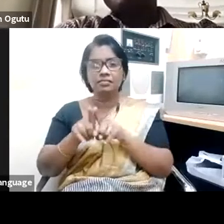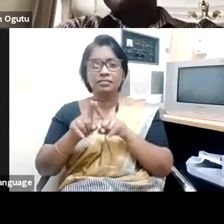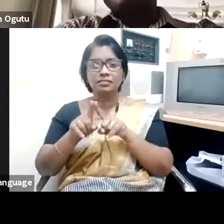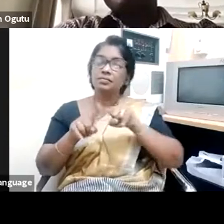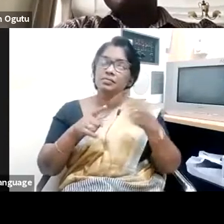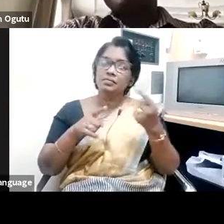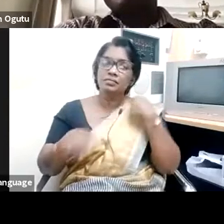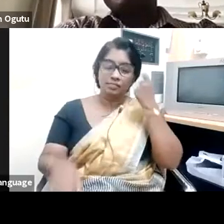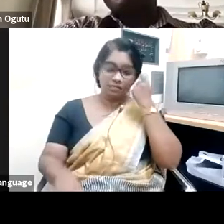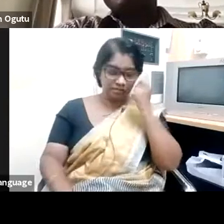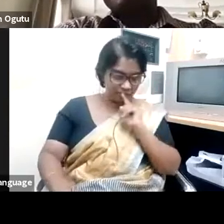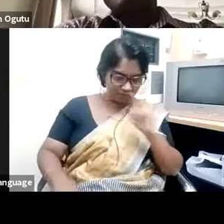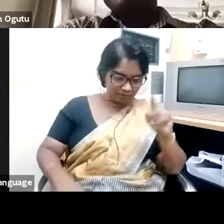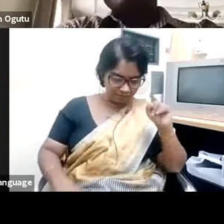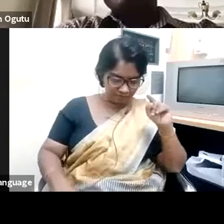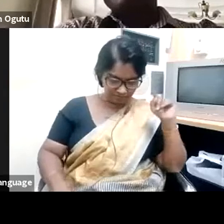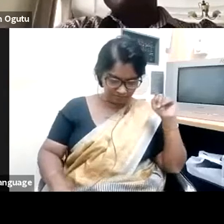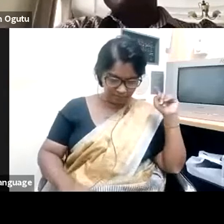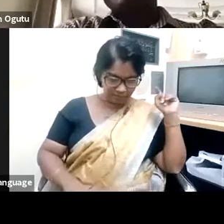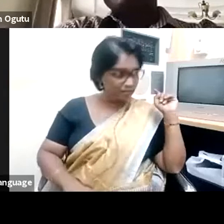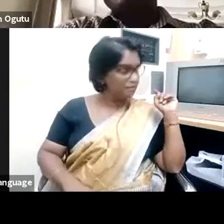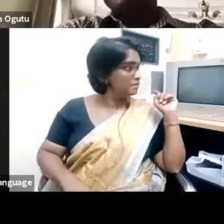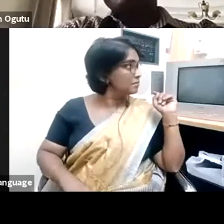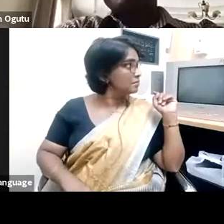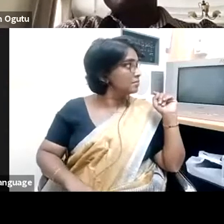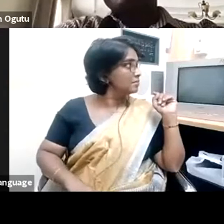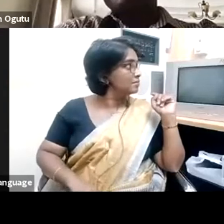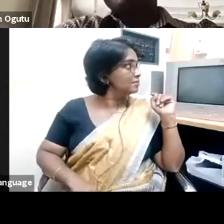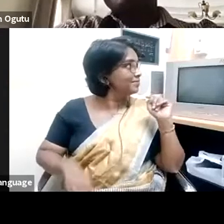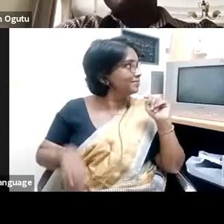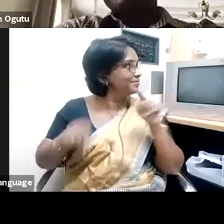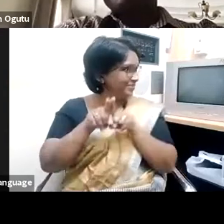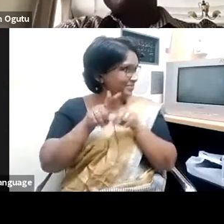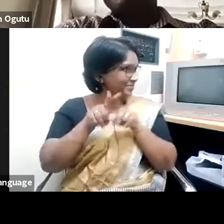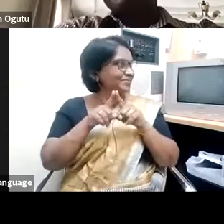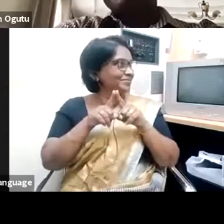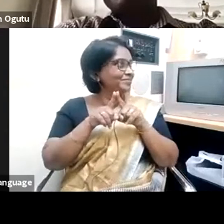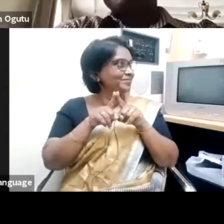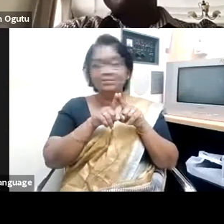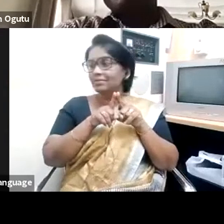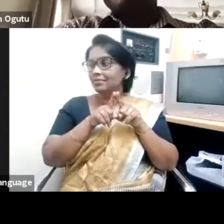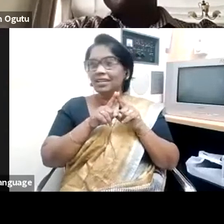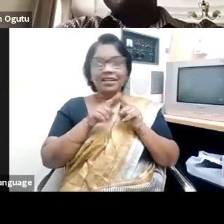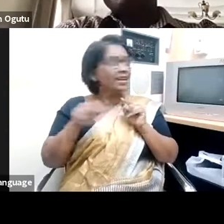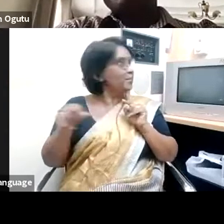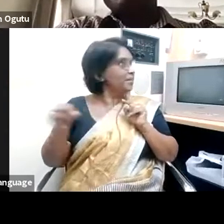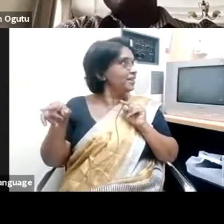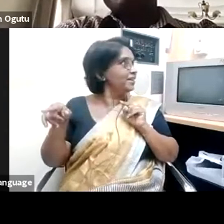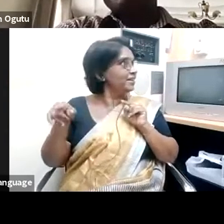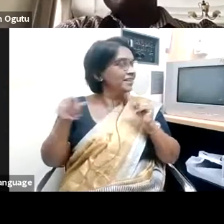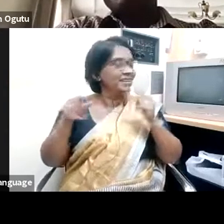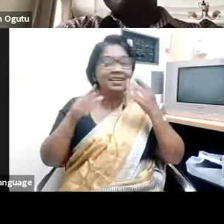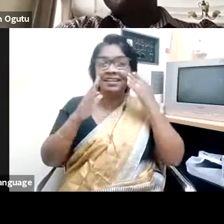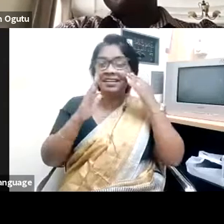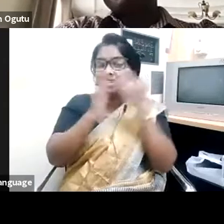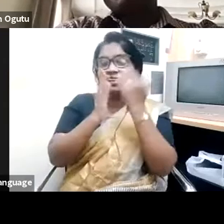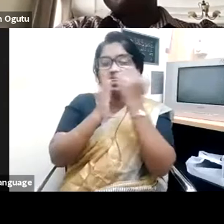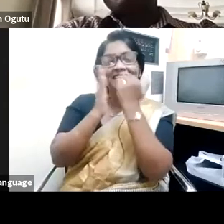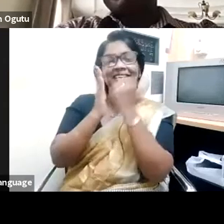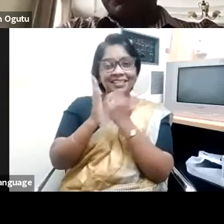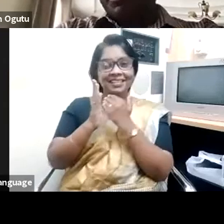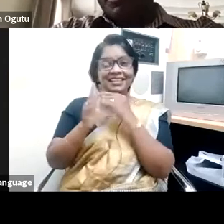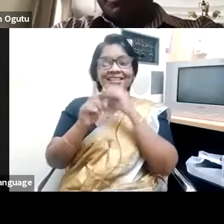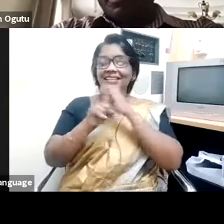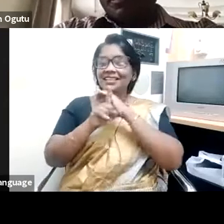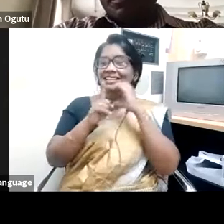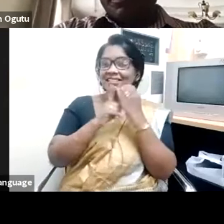this, we've specifically decided that we want a culture of innovation, and we want all our employees to get on